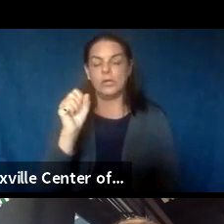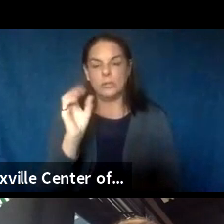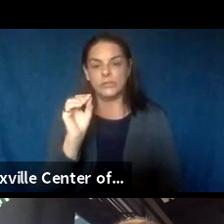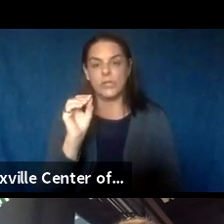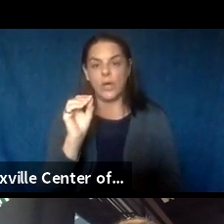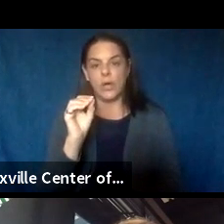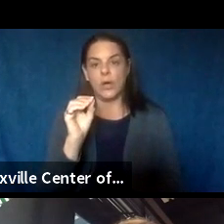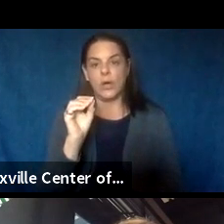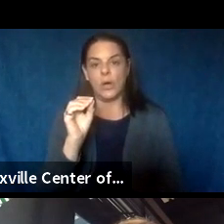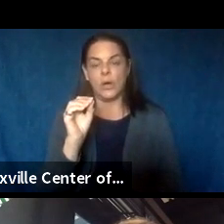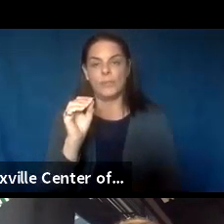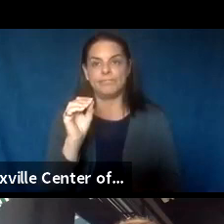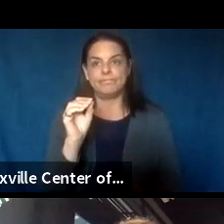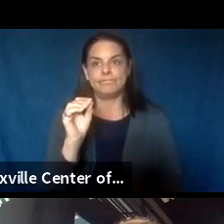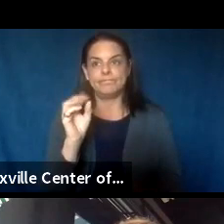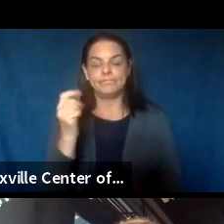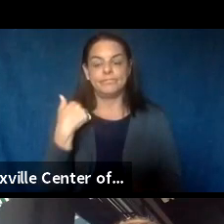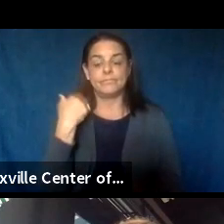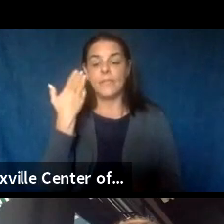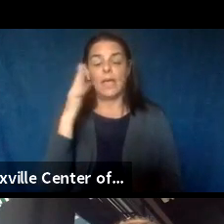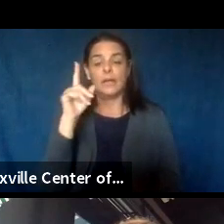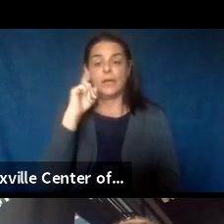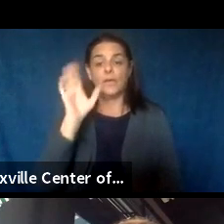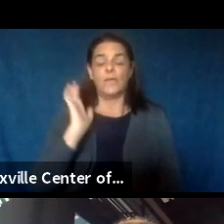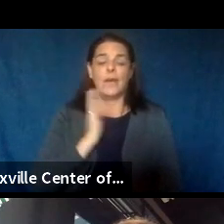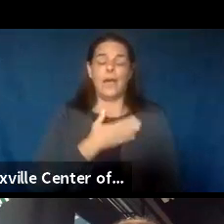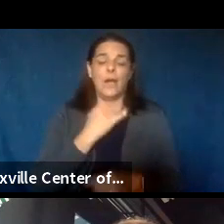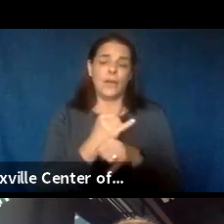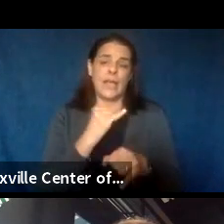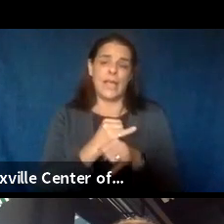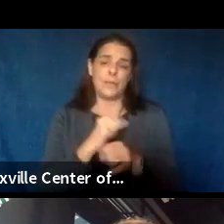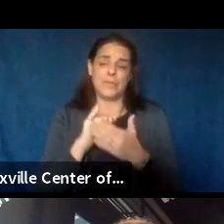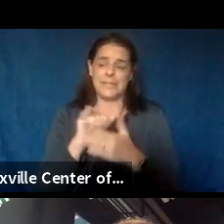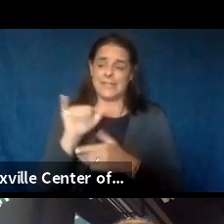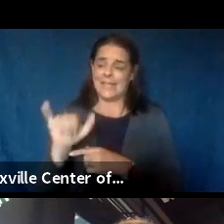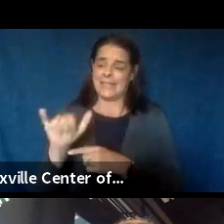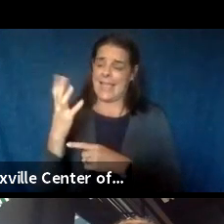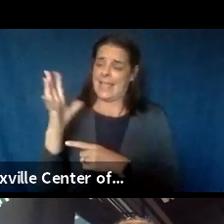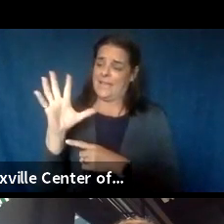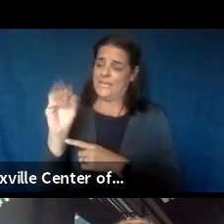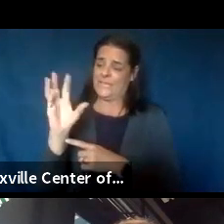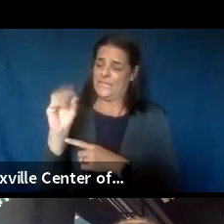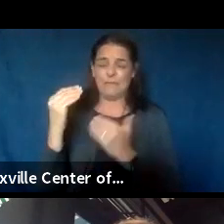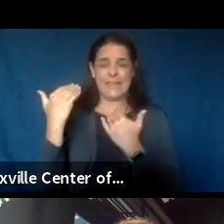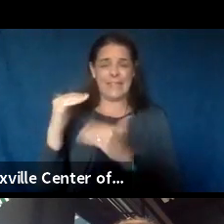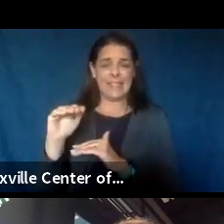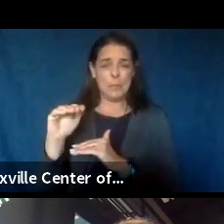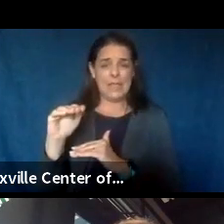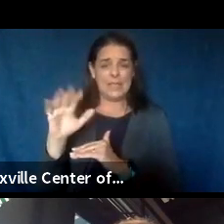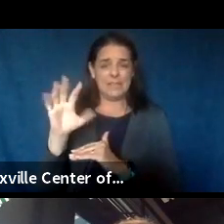So I don't know that for our campus that 50 limit is